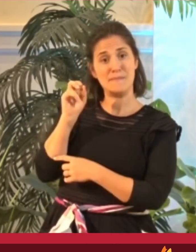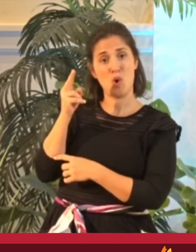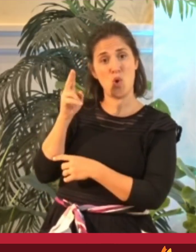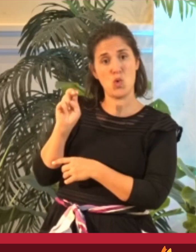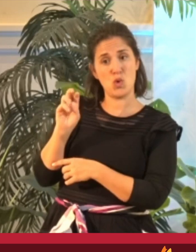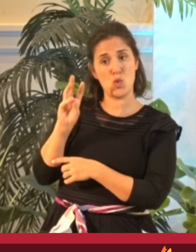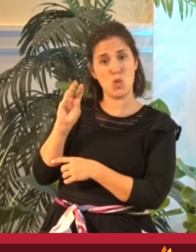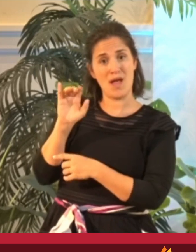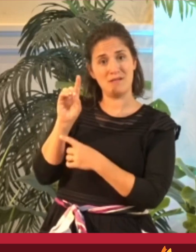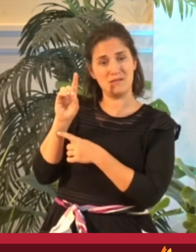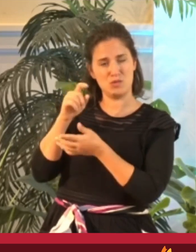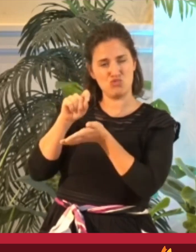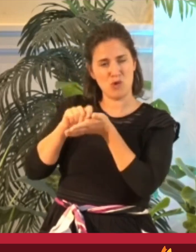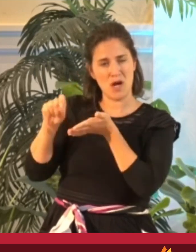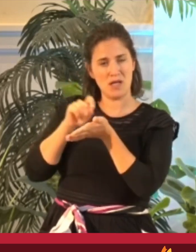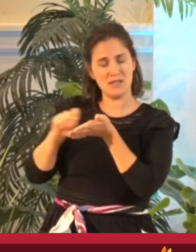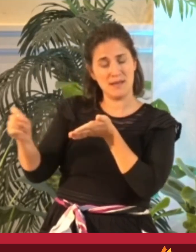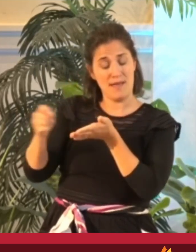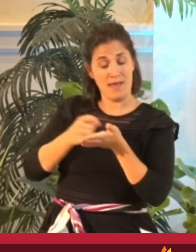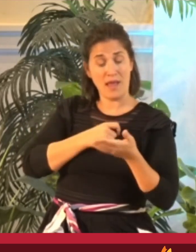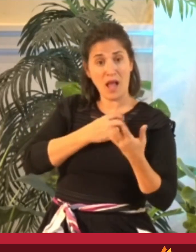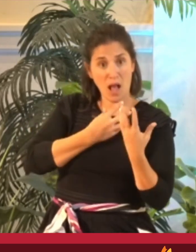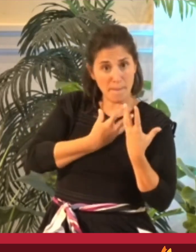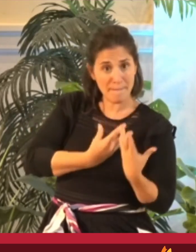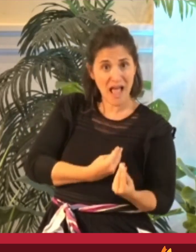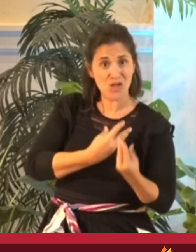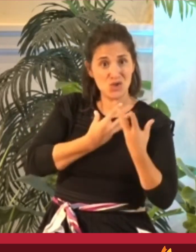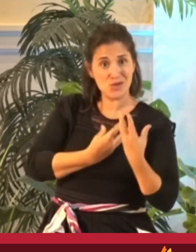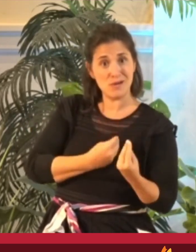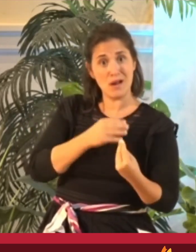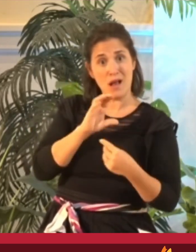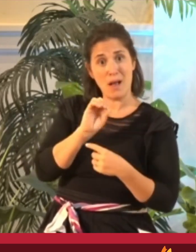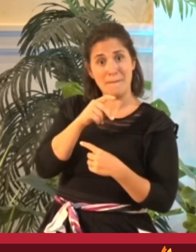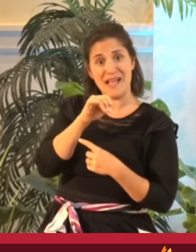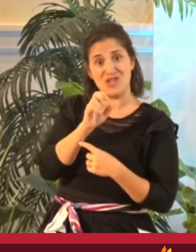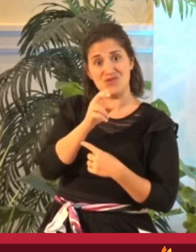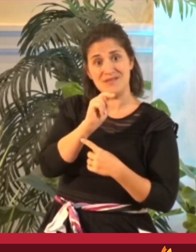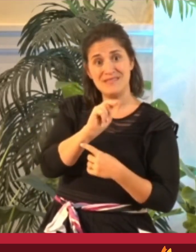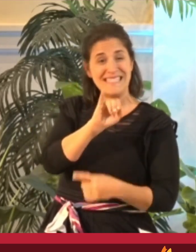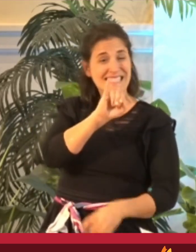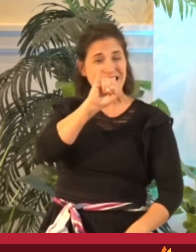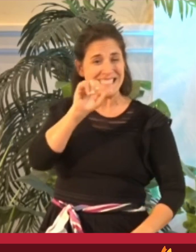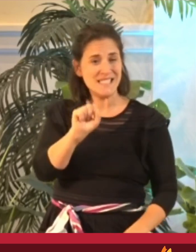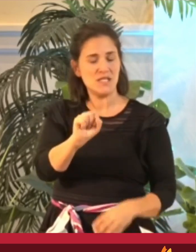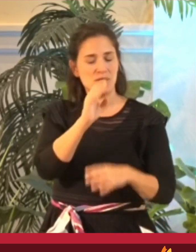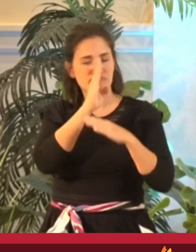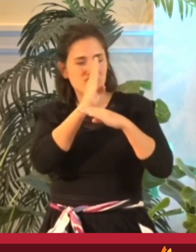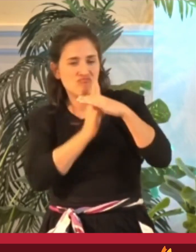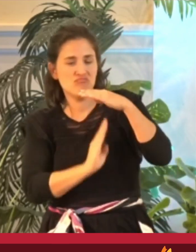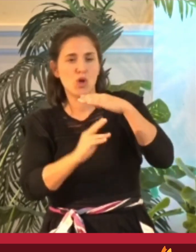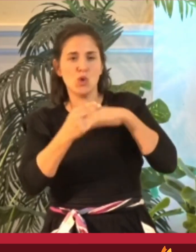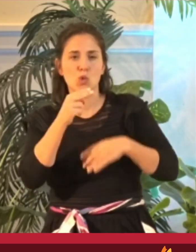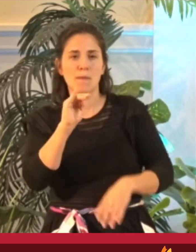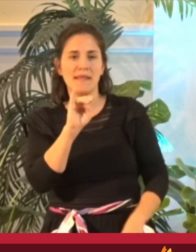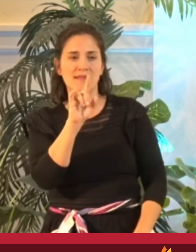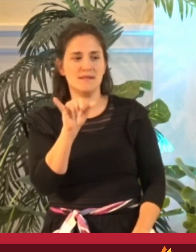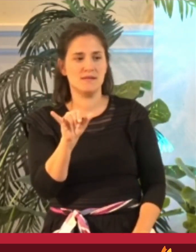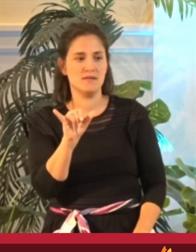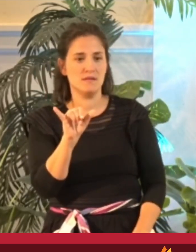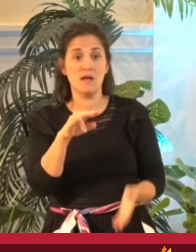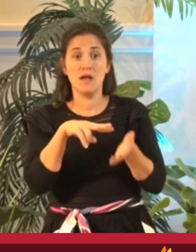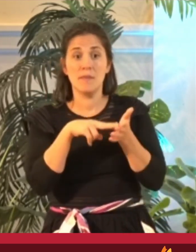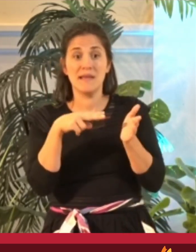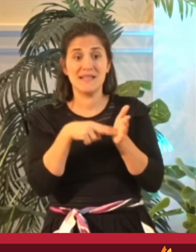humility." We've got to remember that taking care of others sometimes starts with taking care of